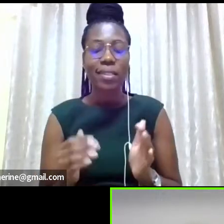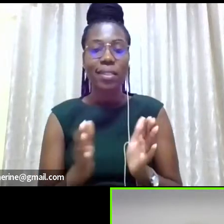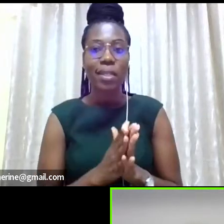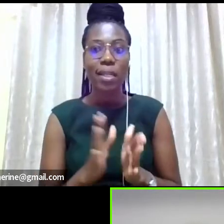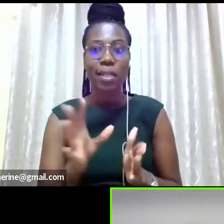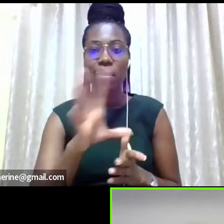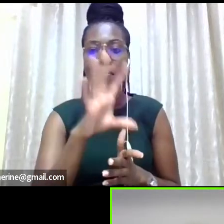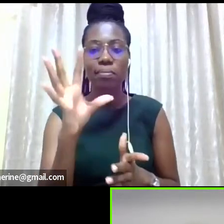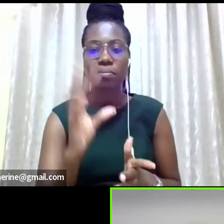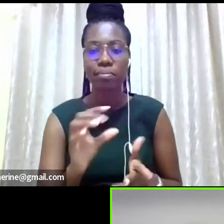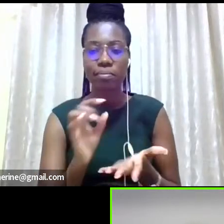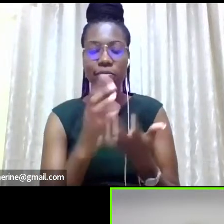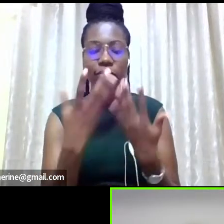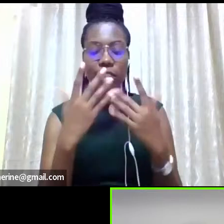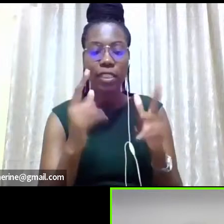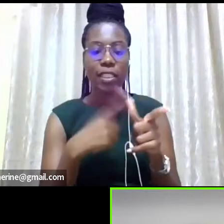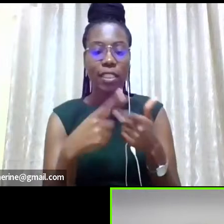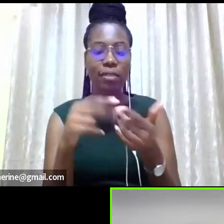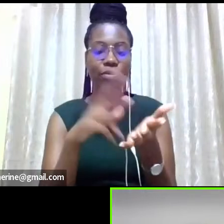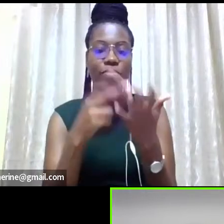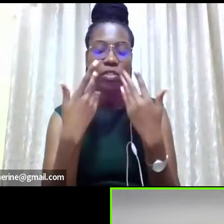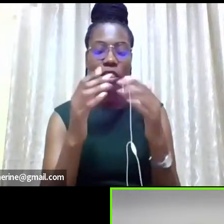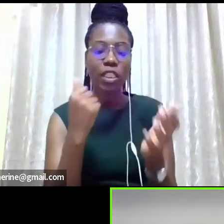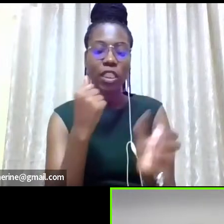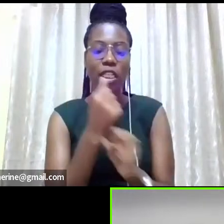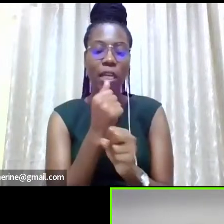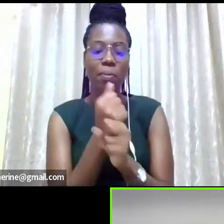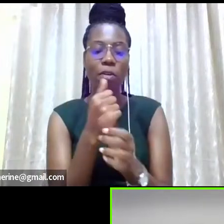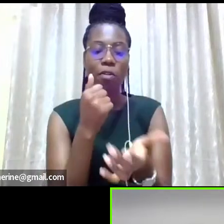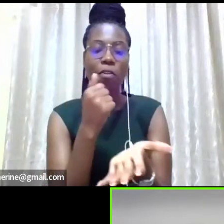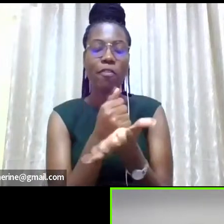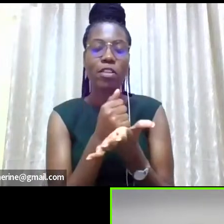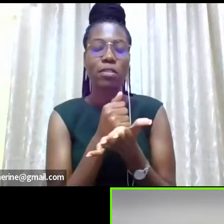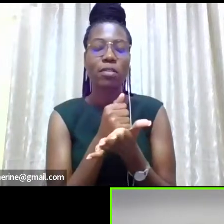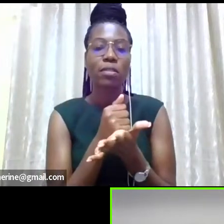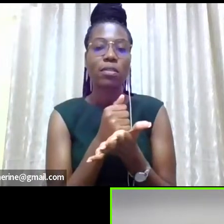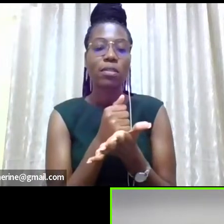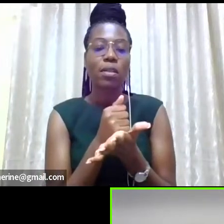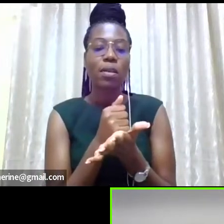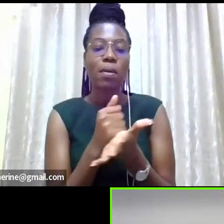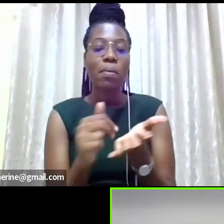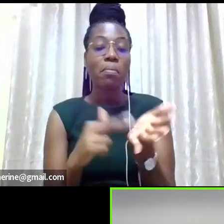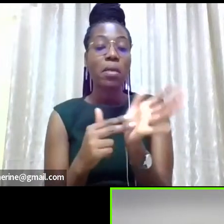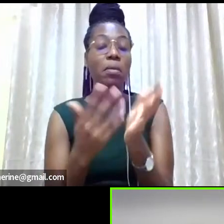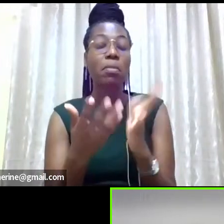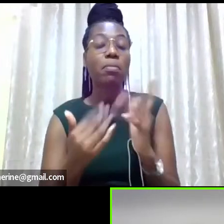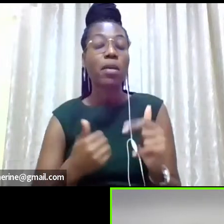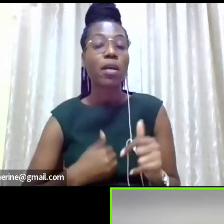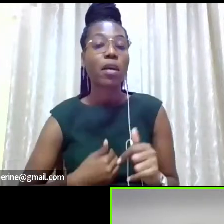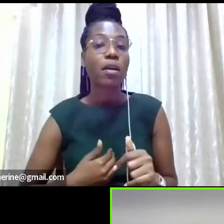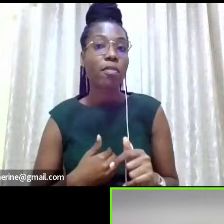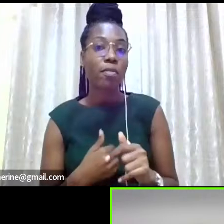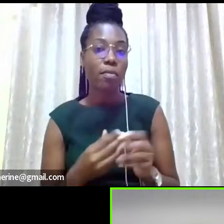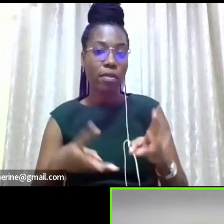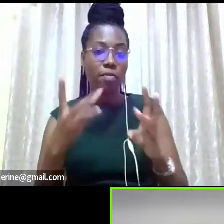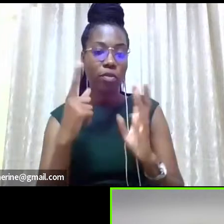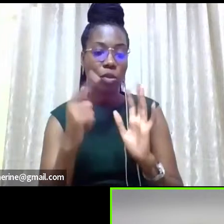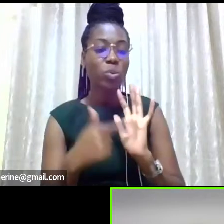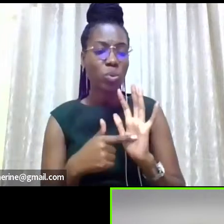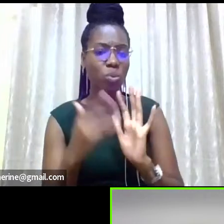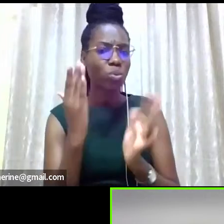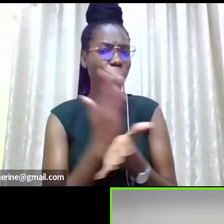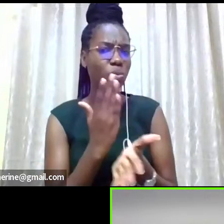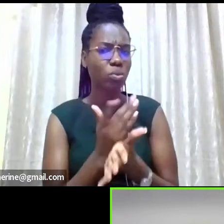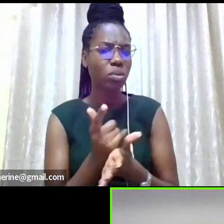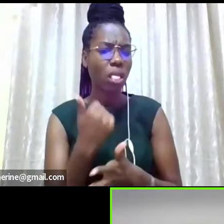and reported to the labor office, unless you have a way of determining that it was true they were sick, there either